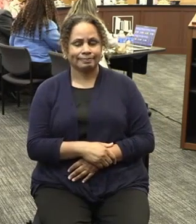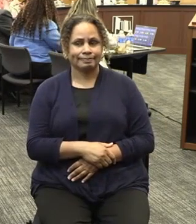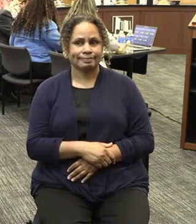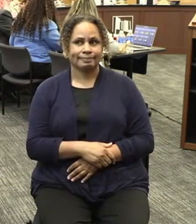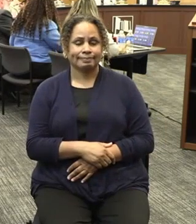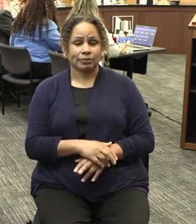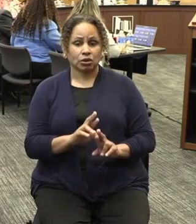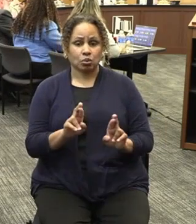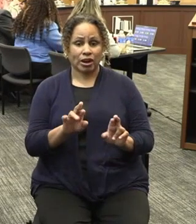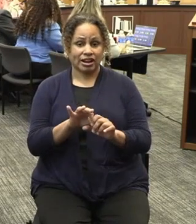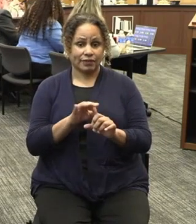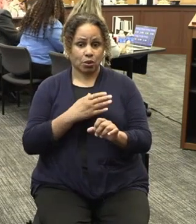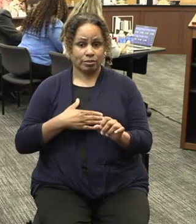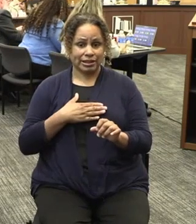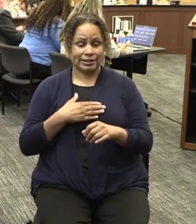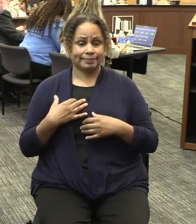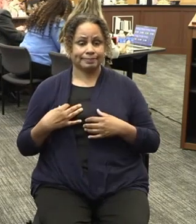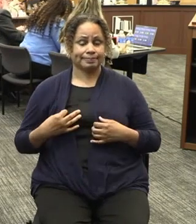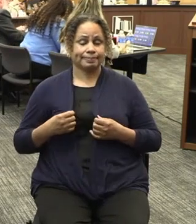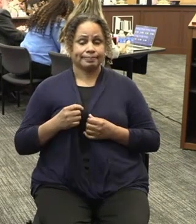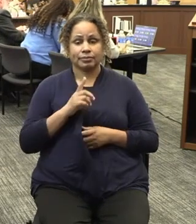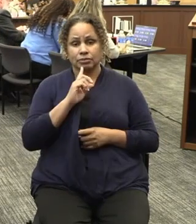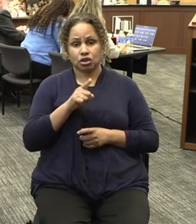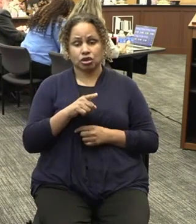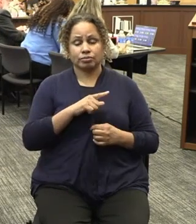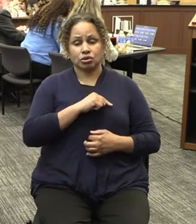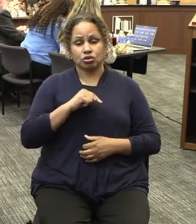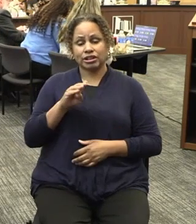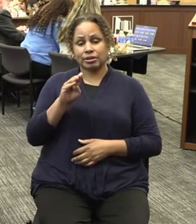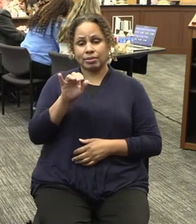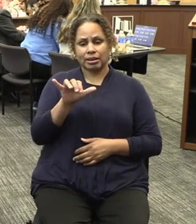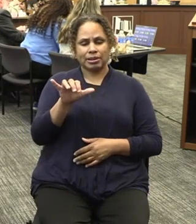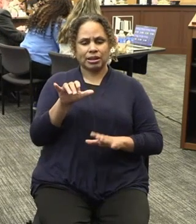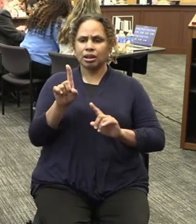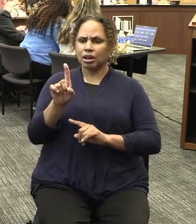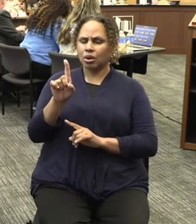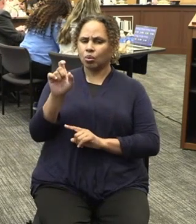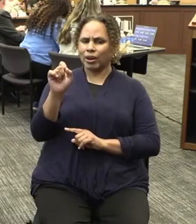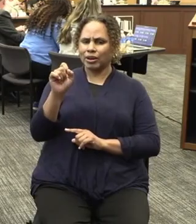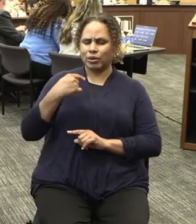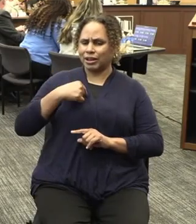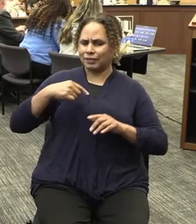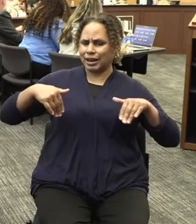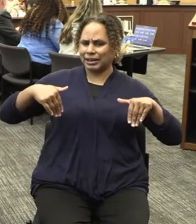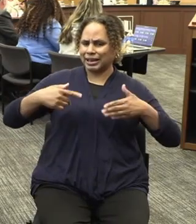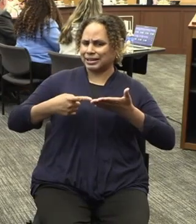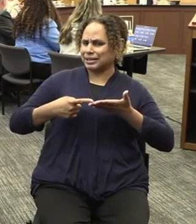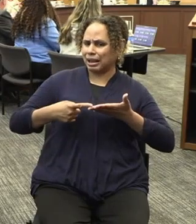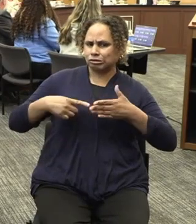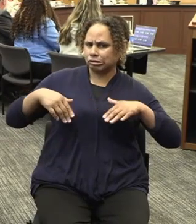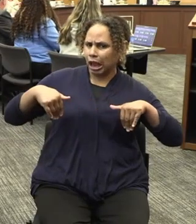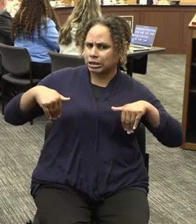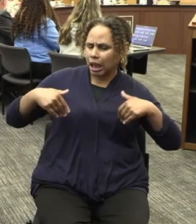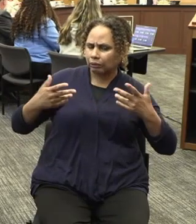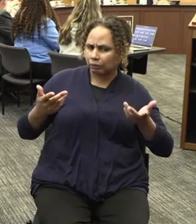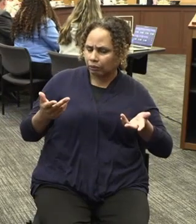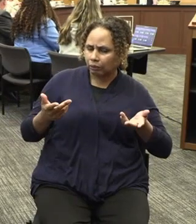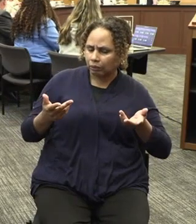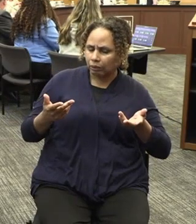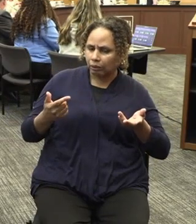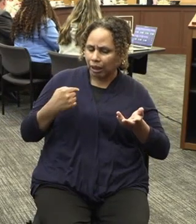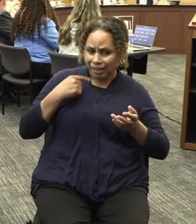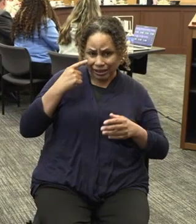We are ready to vote, please. Sure. Trustee Bottomley, Wait, That was wait, wait. yours. We haven't had discussion. No. I take back my